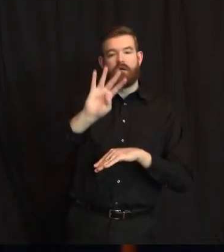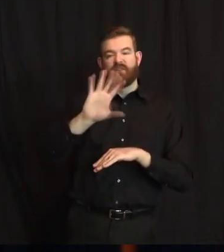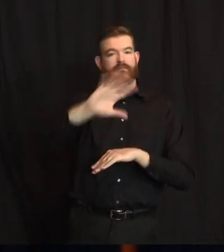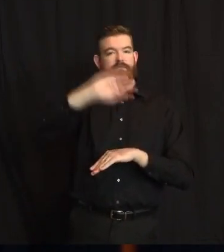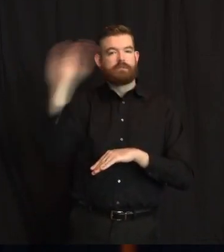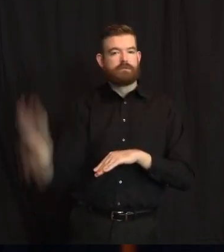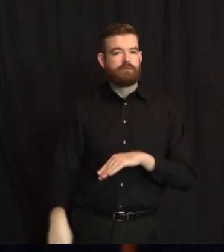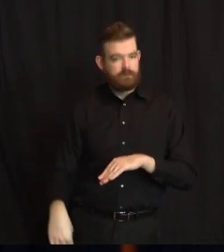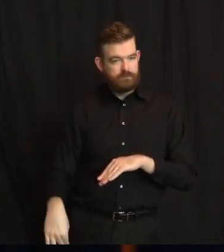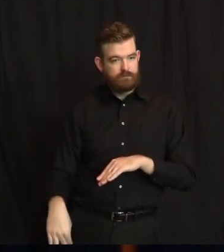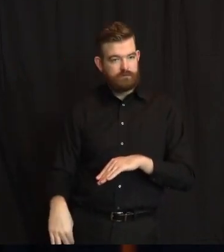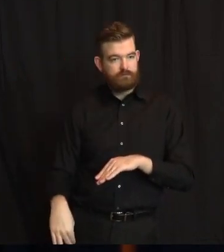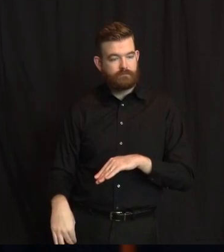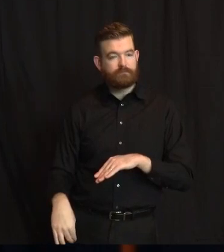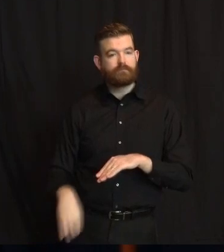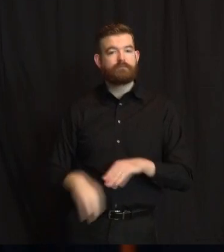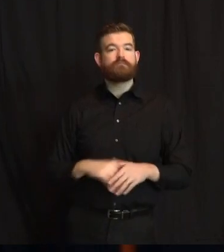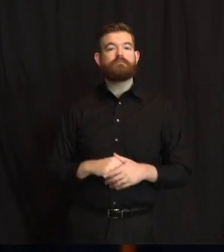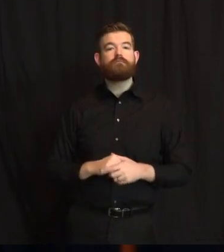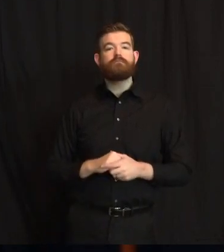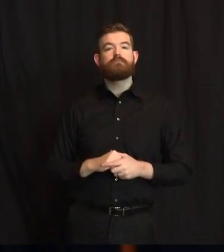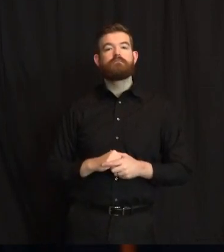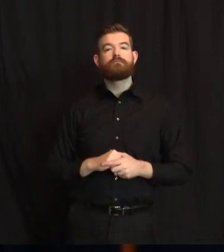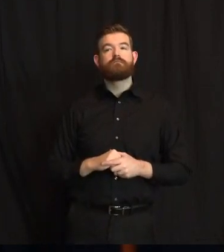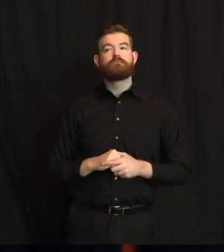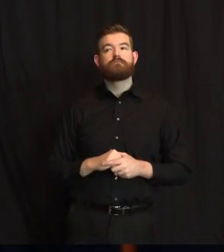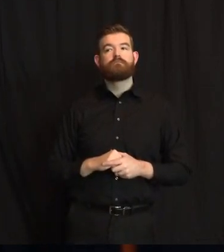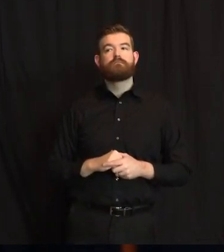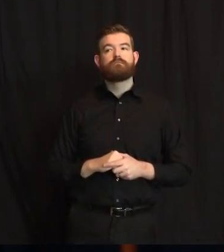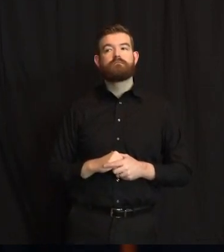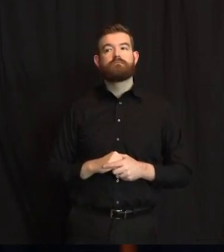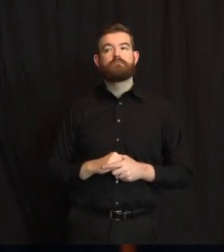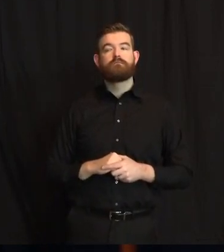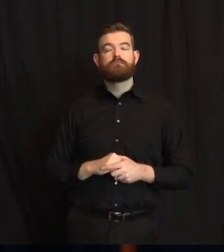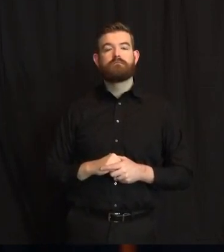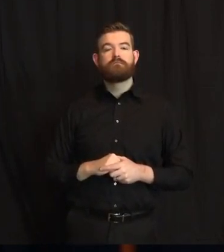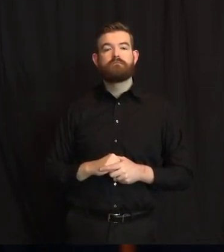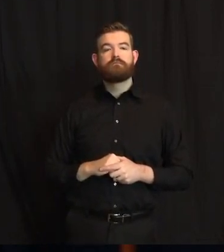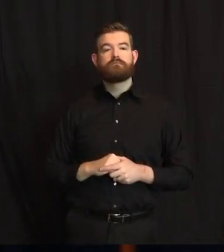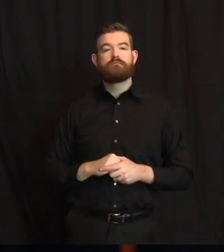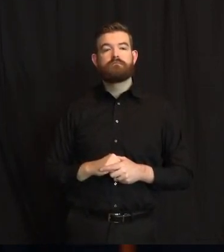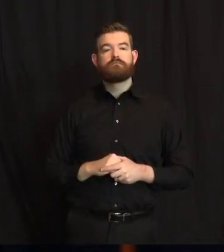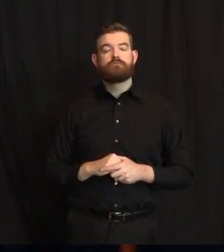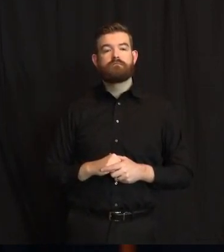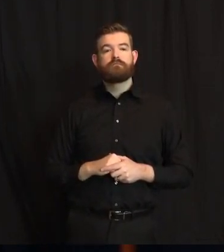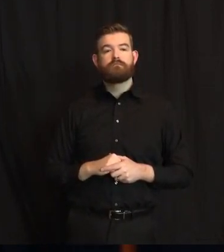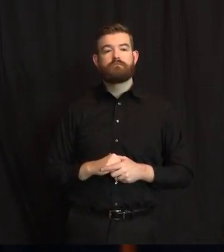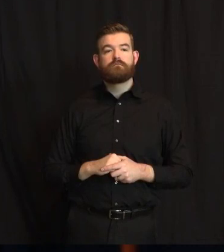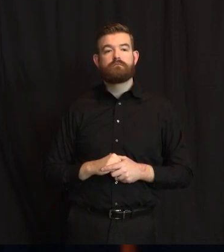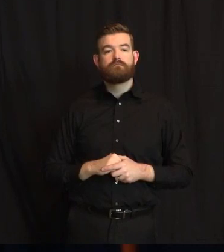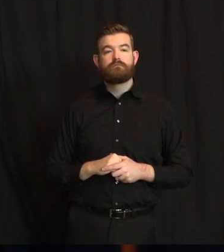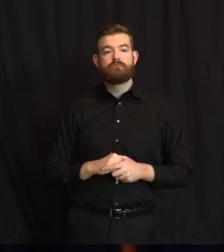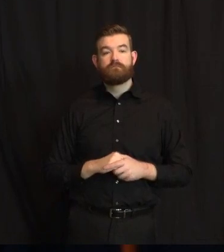over 80 years of age, or 866. 64% are identified as